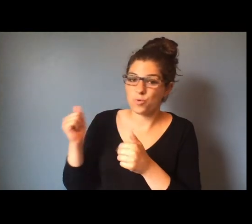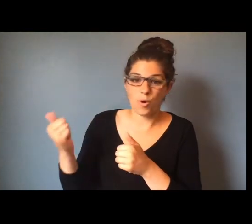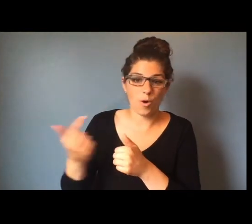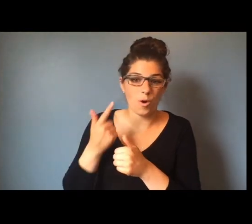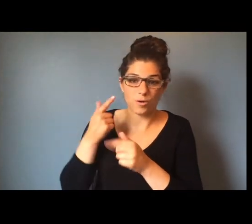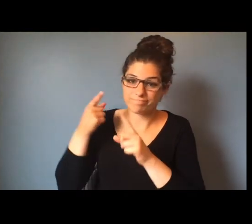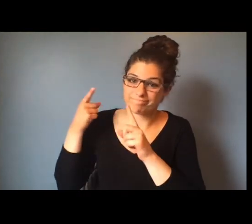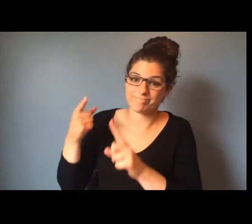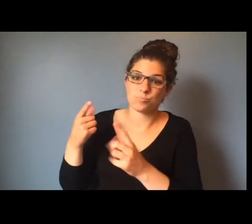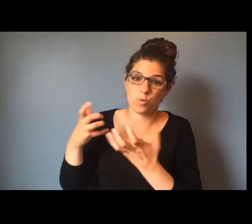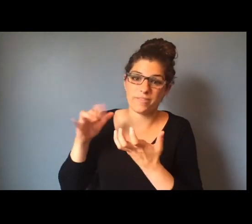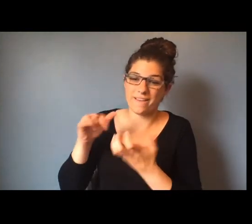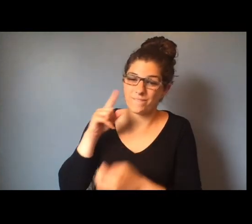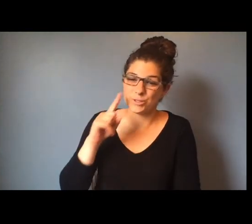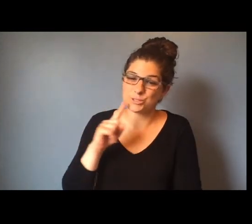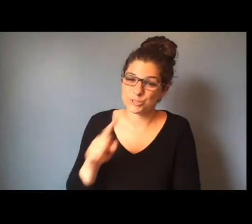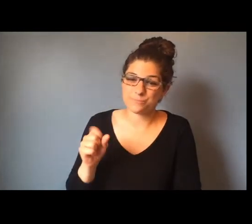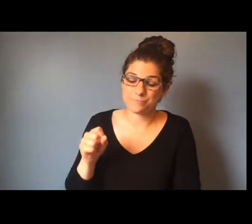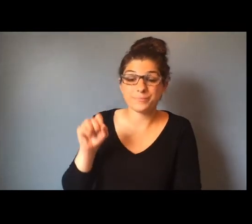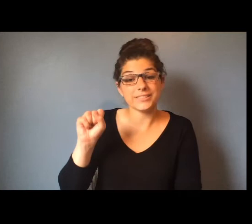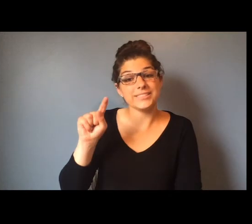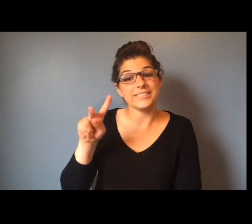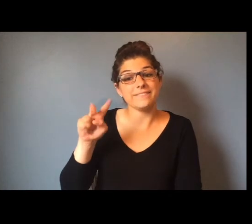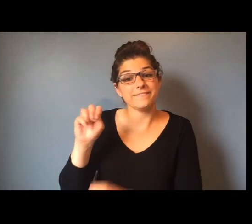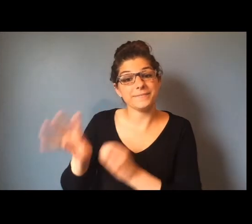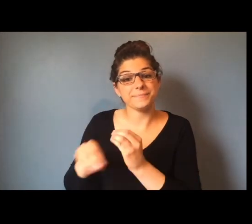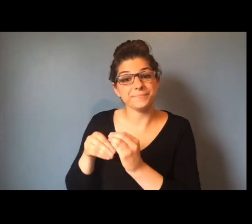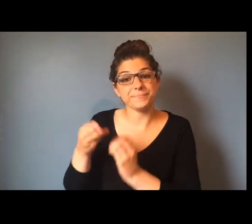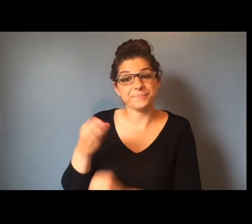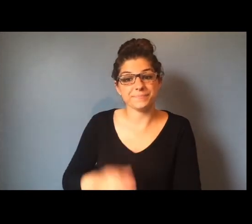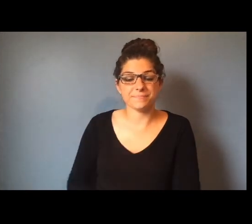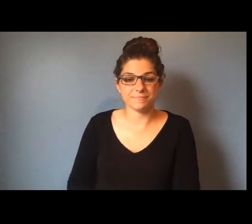for sure. Steve, anything else?